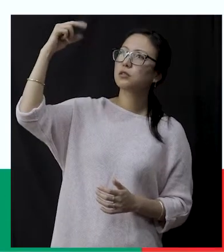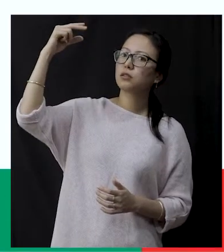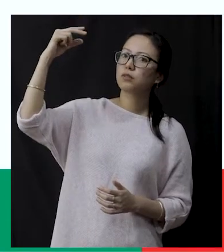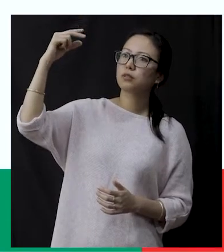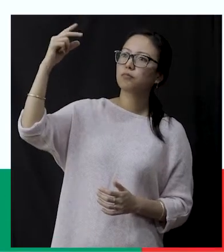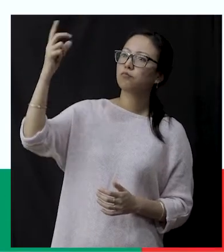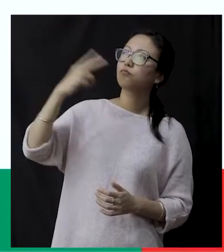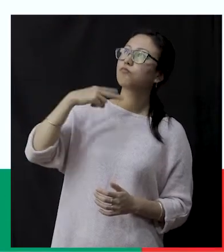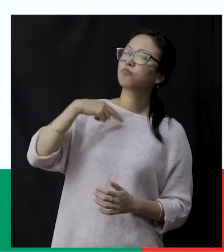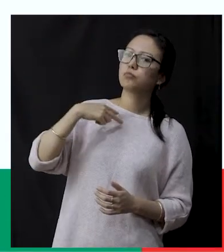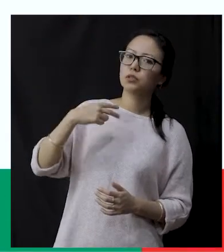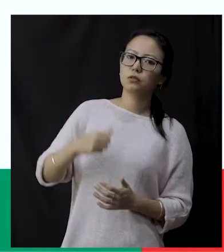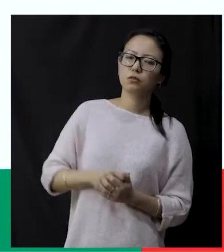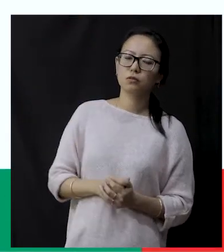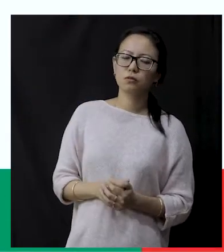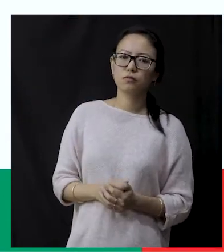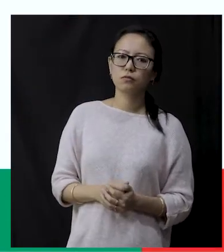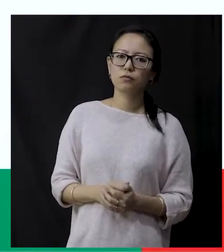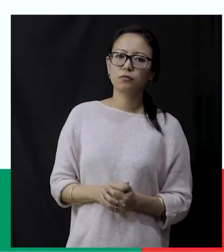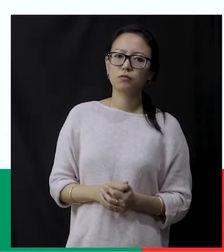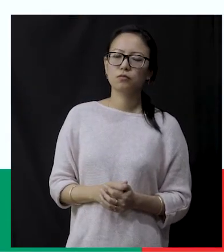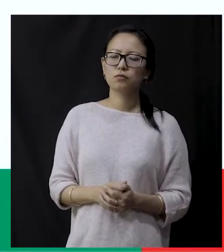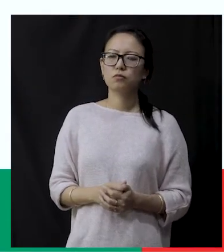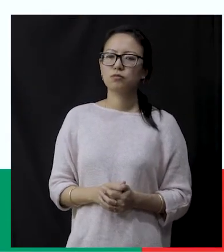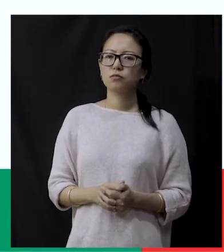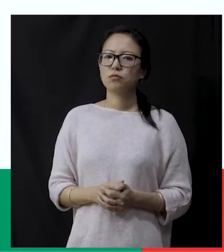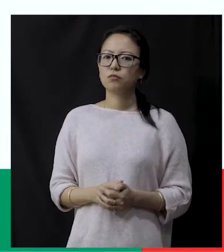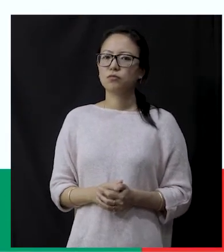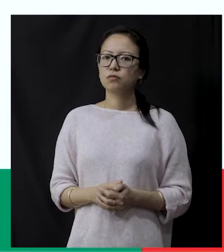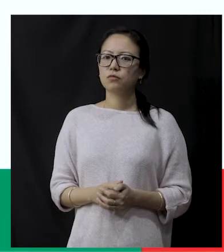Twinkling, blinking, tra la la la la.